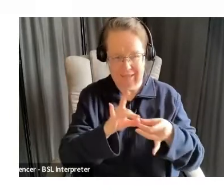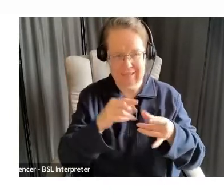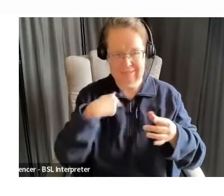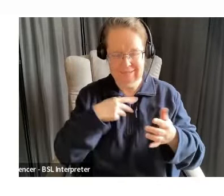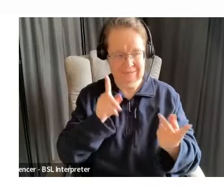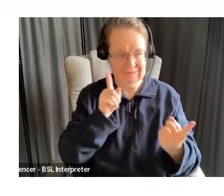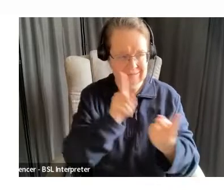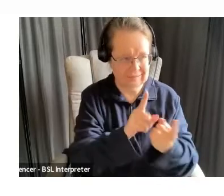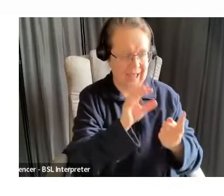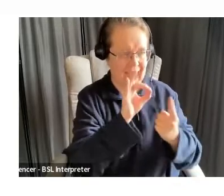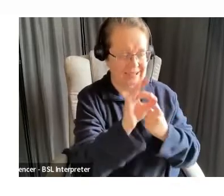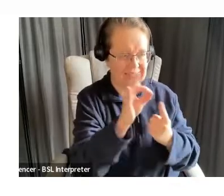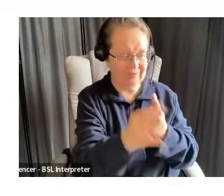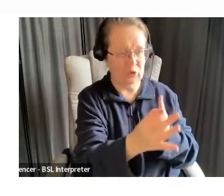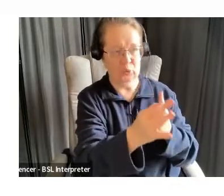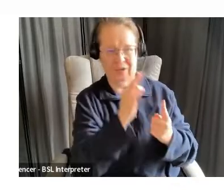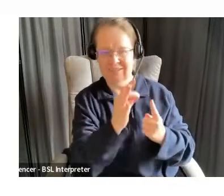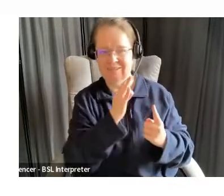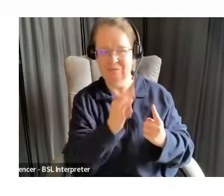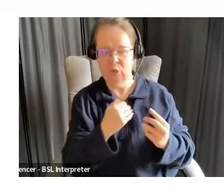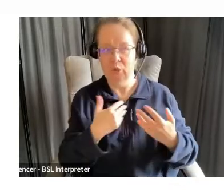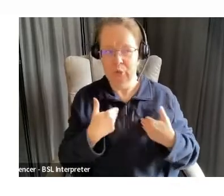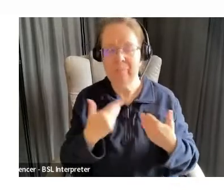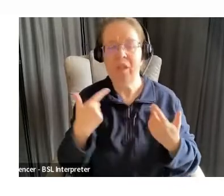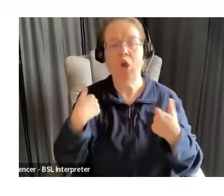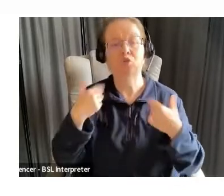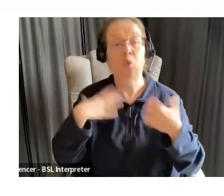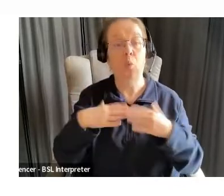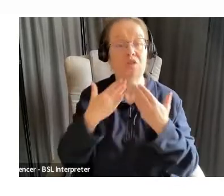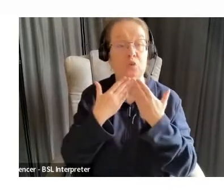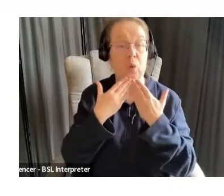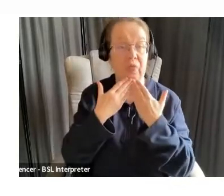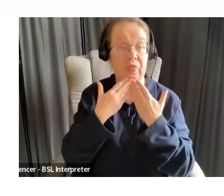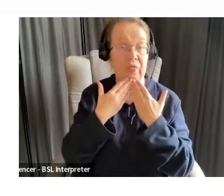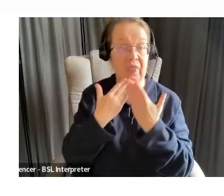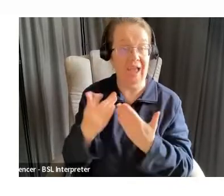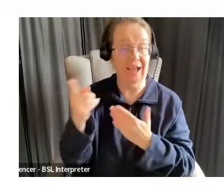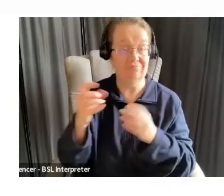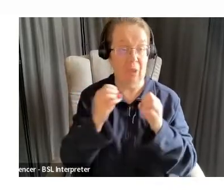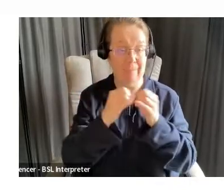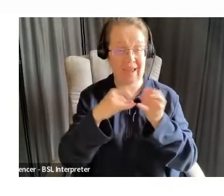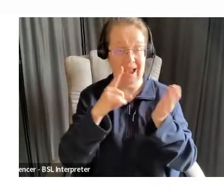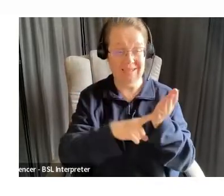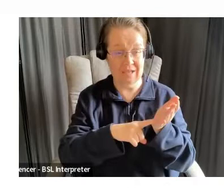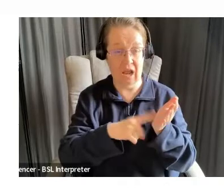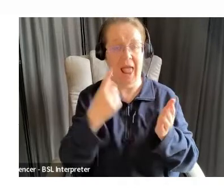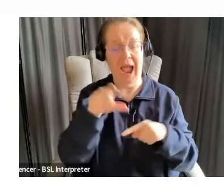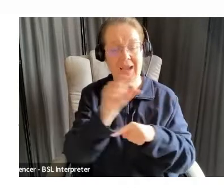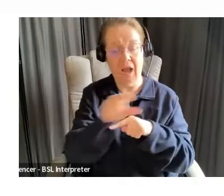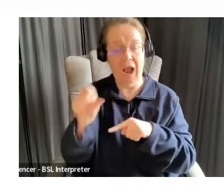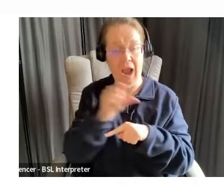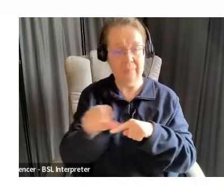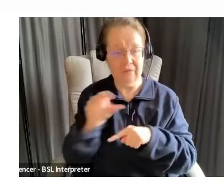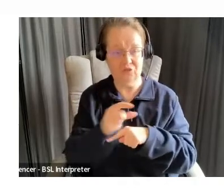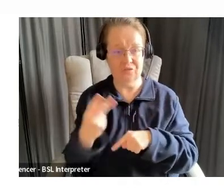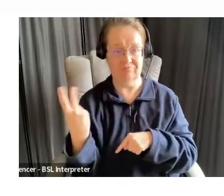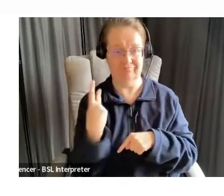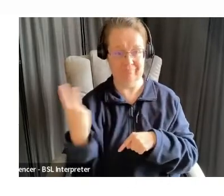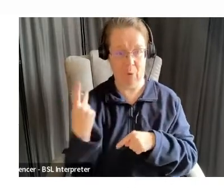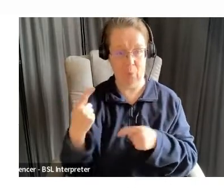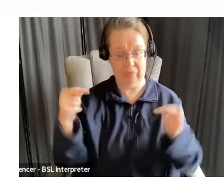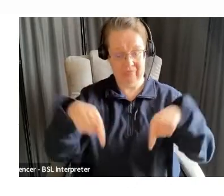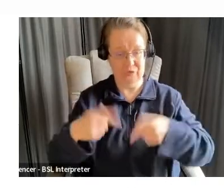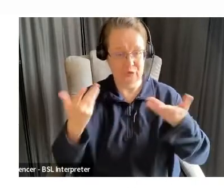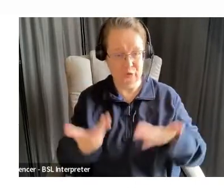interview. So I wanted to thank our BSL interpreter and captions lady who's joining us